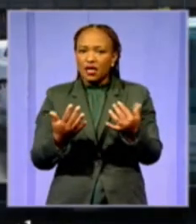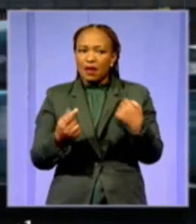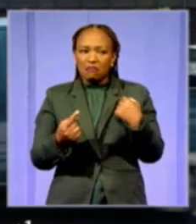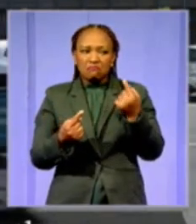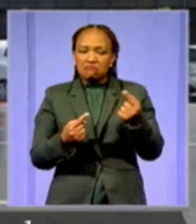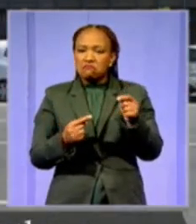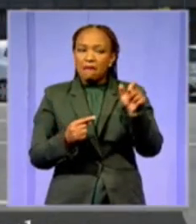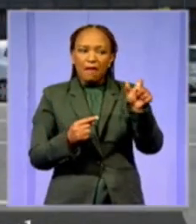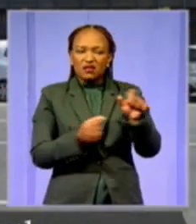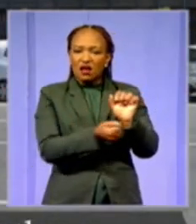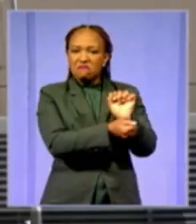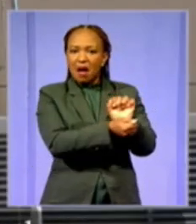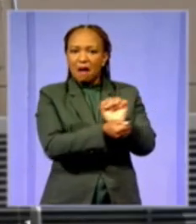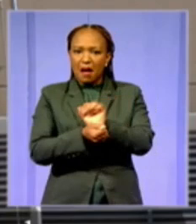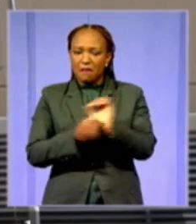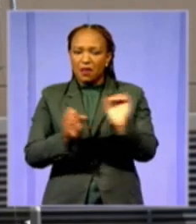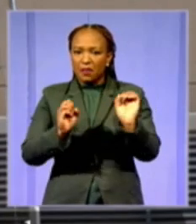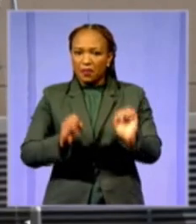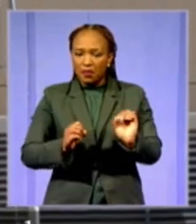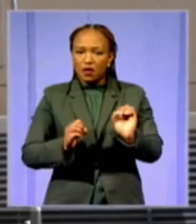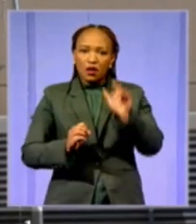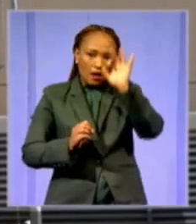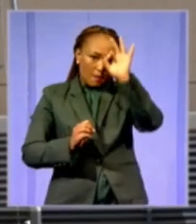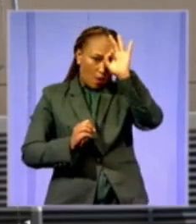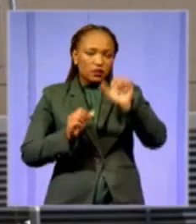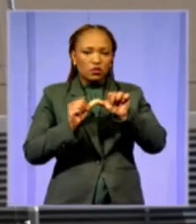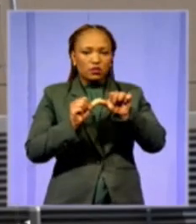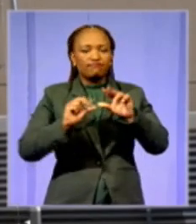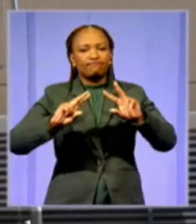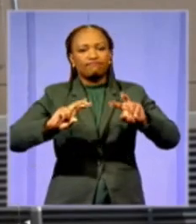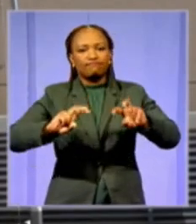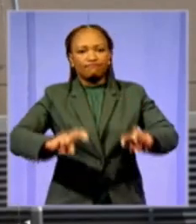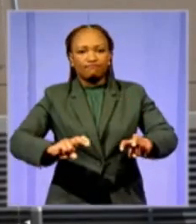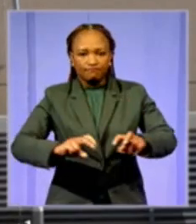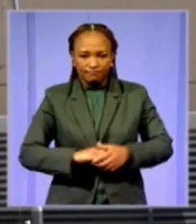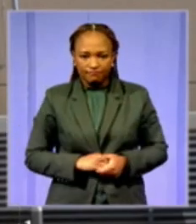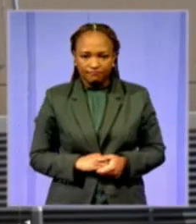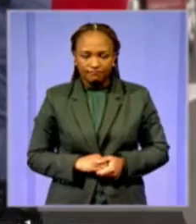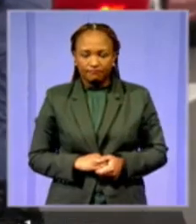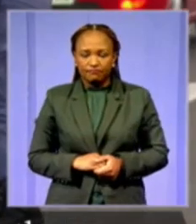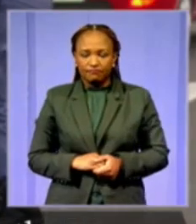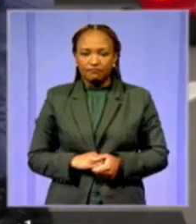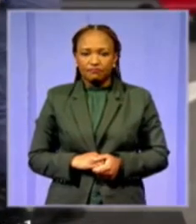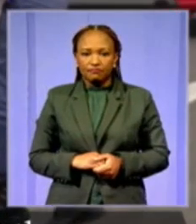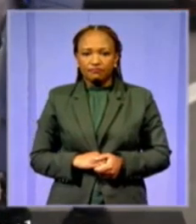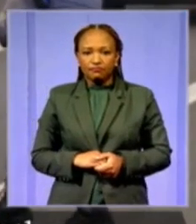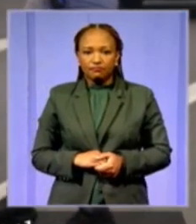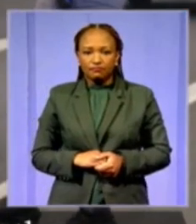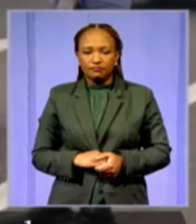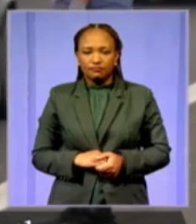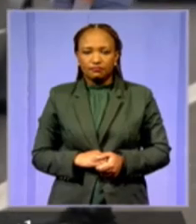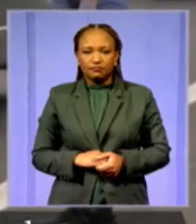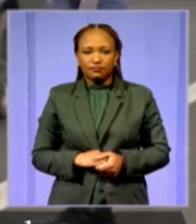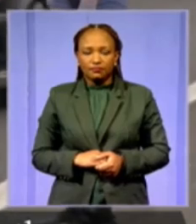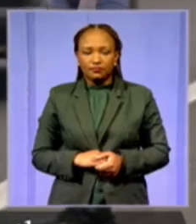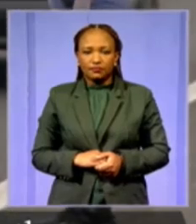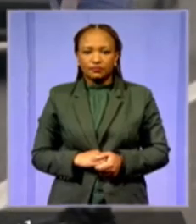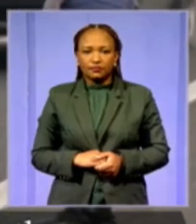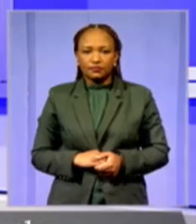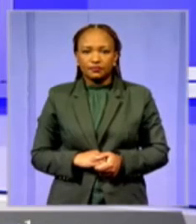ena, empa diphuputso tsa sepolesa di tswela pele. Thabiso Khadebe, ditaba tsa SABC,